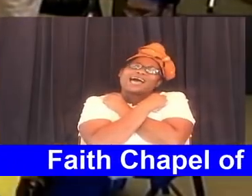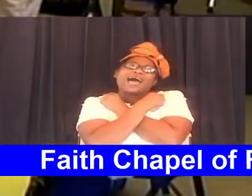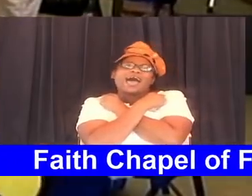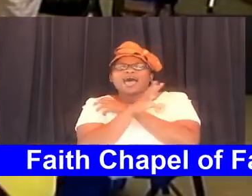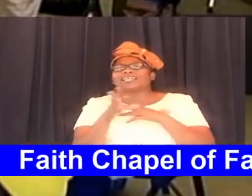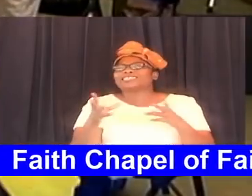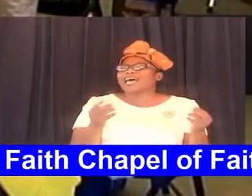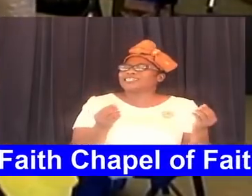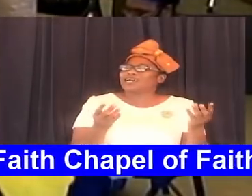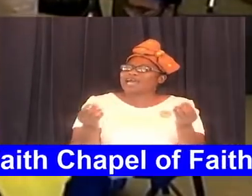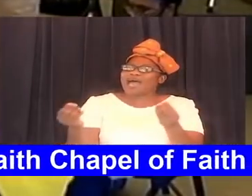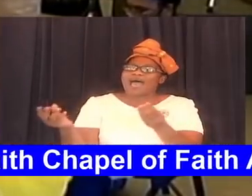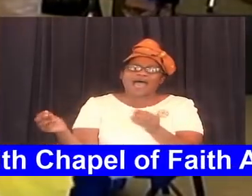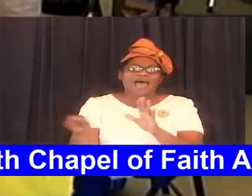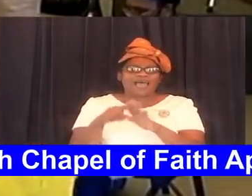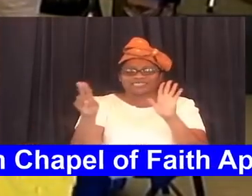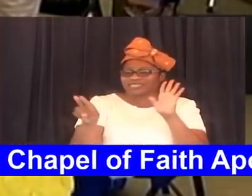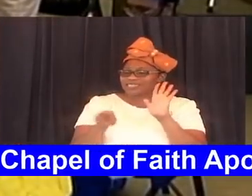embrace and